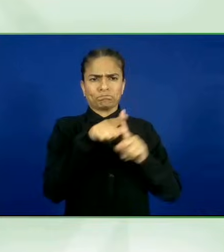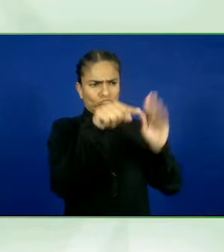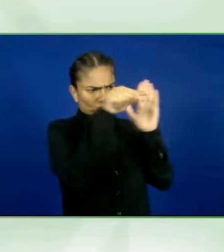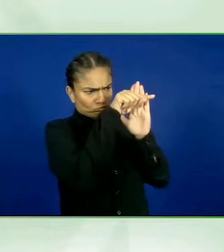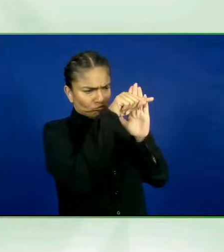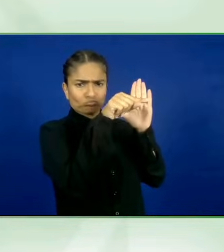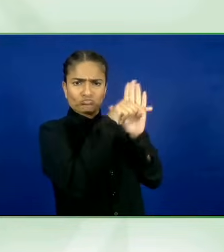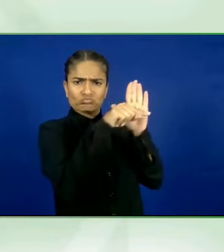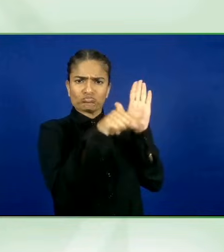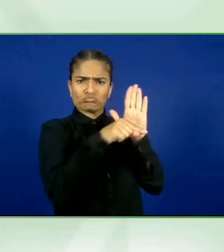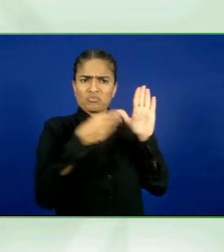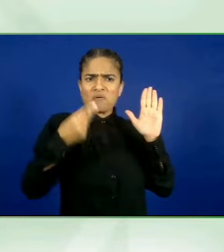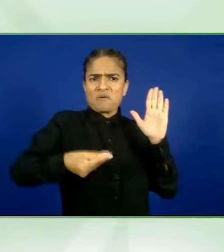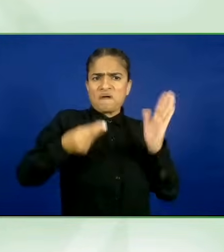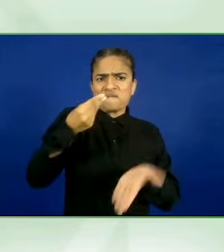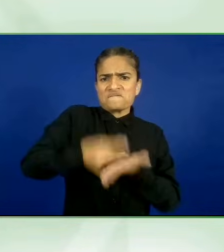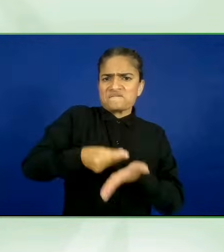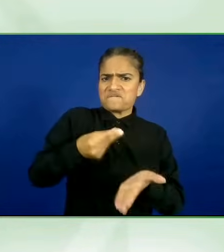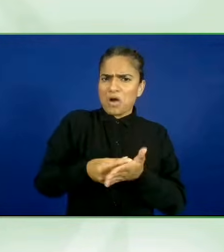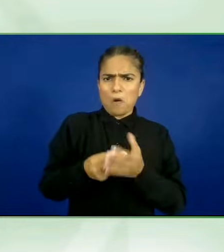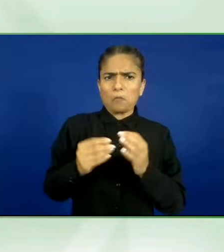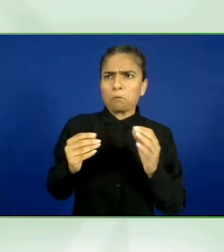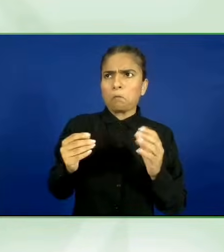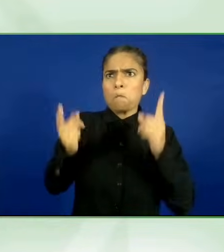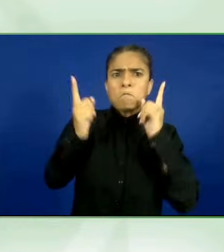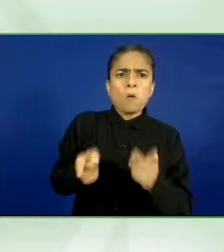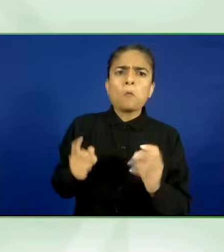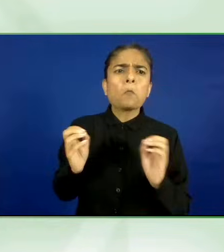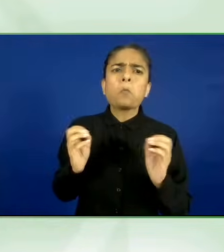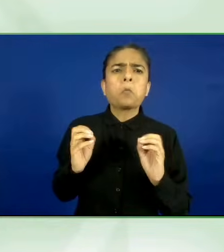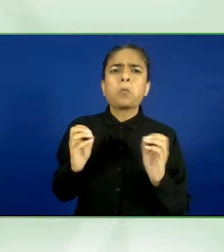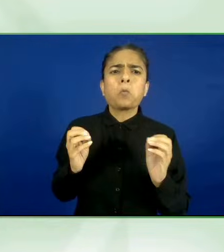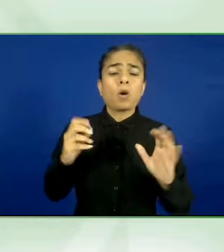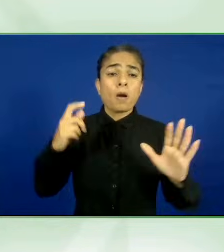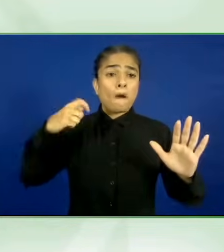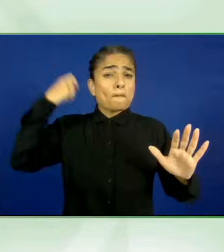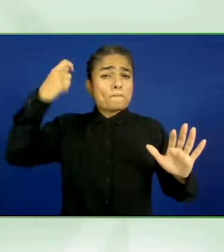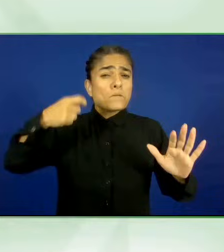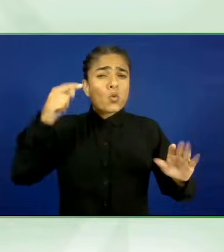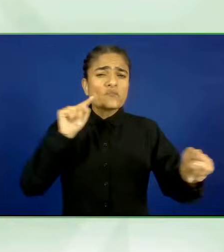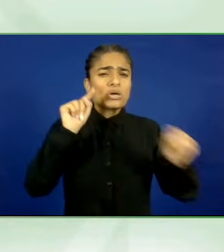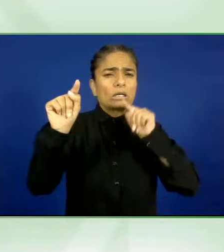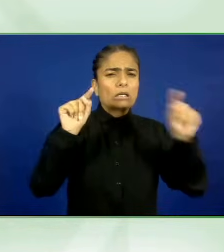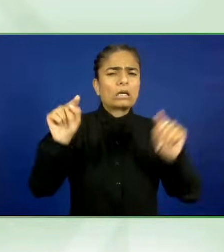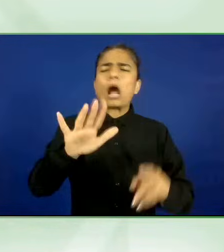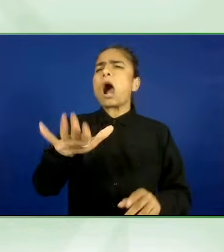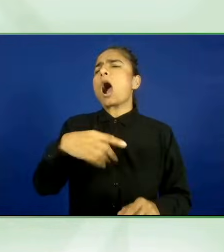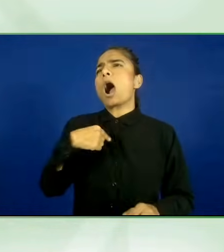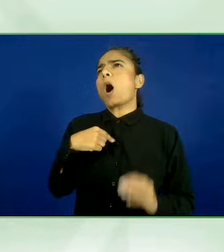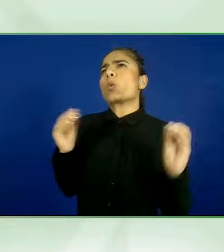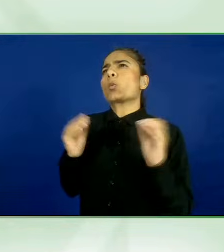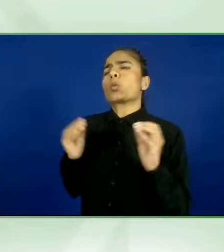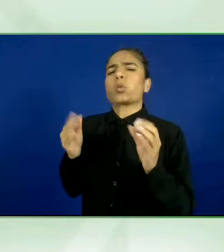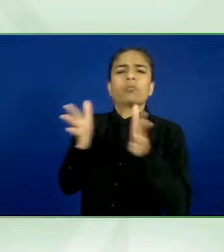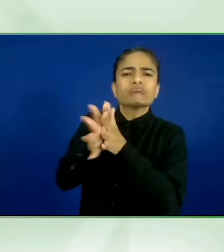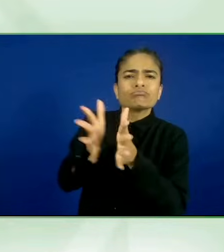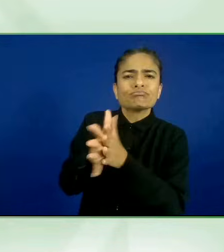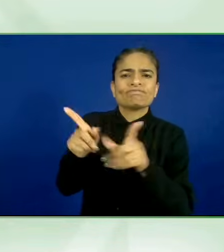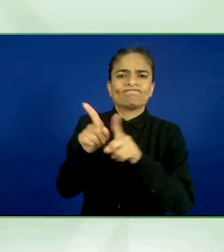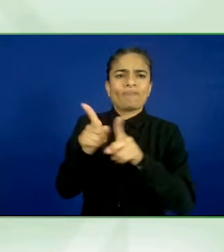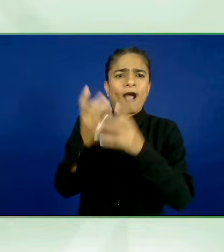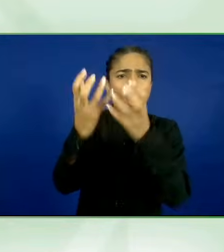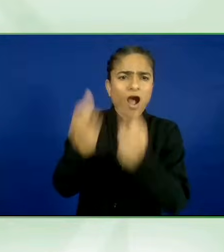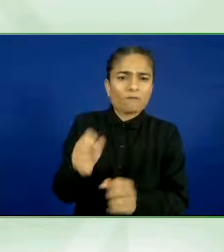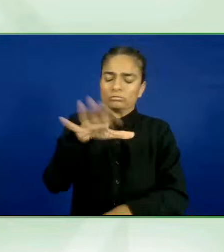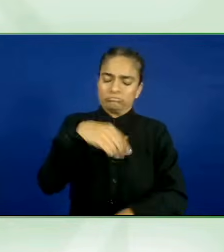is all the films that and I didn't mention about readabilities, I'm sorry. We are the world's leading organization that uses film